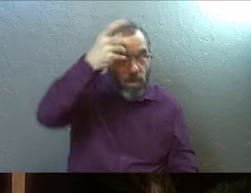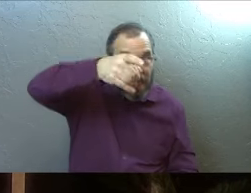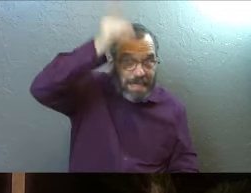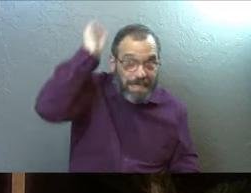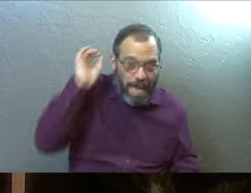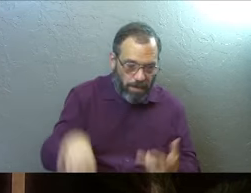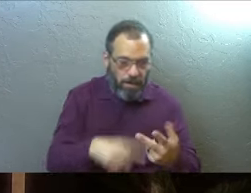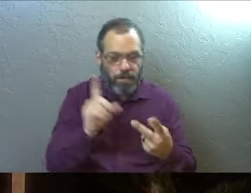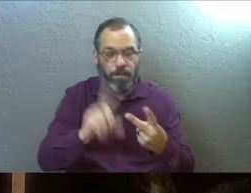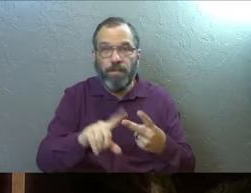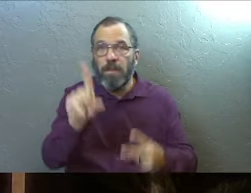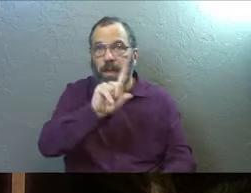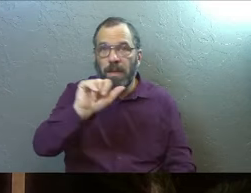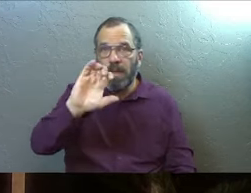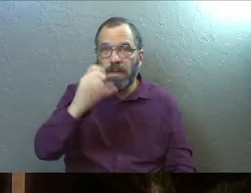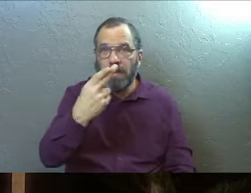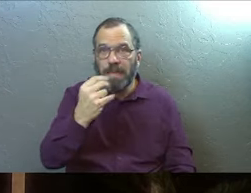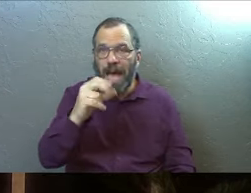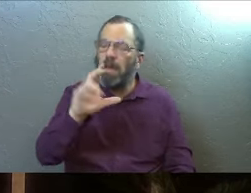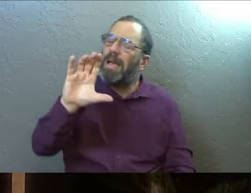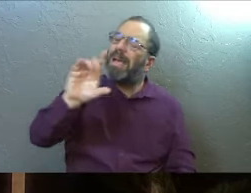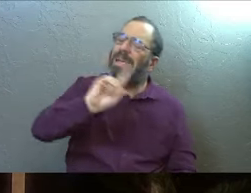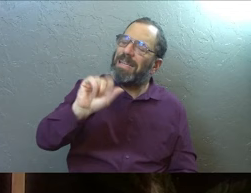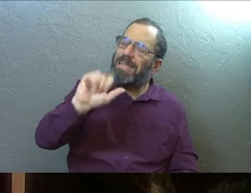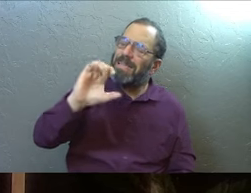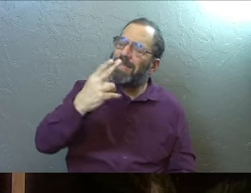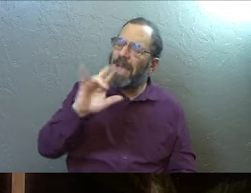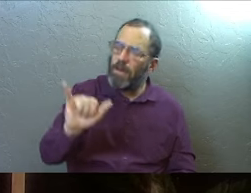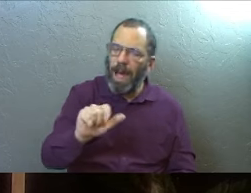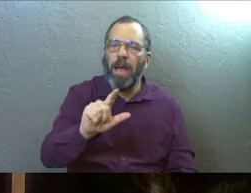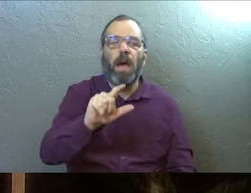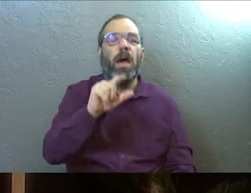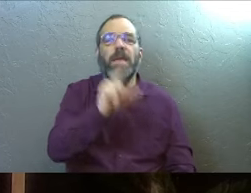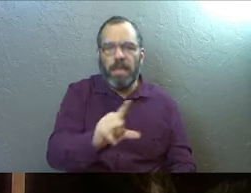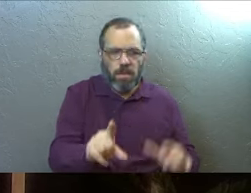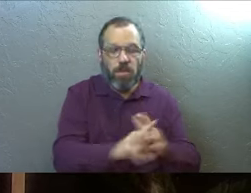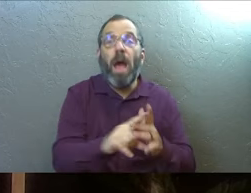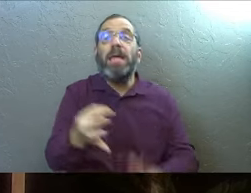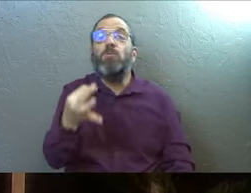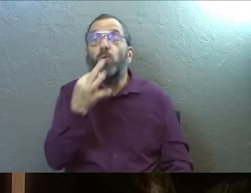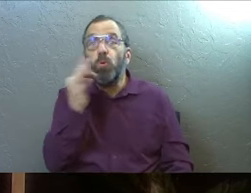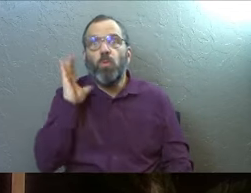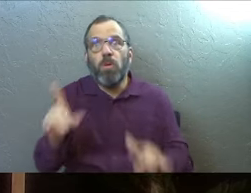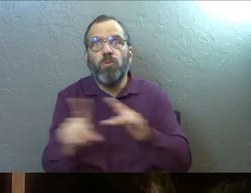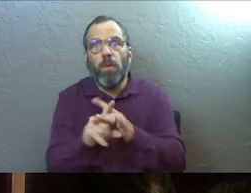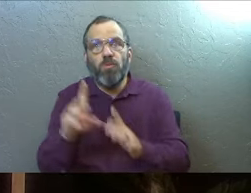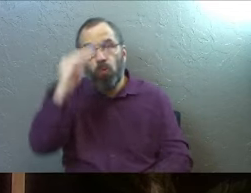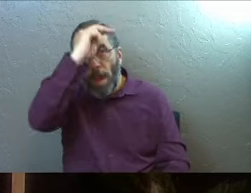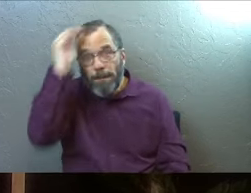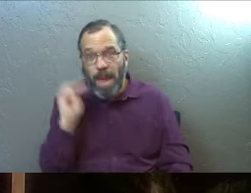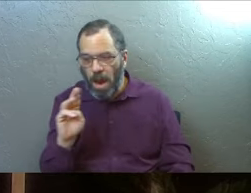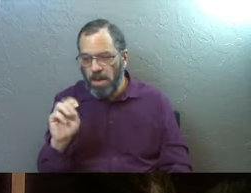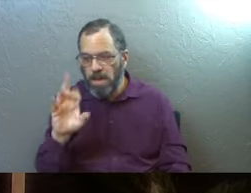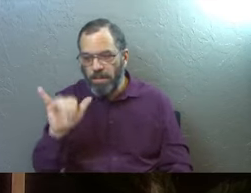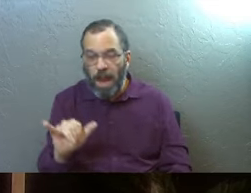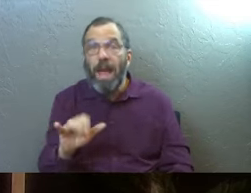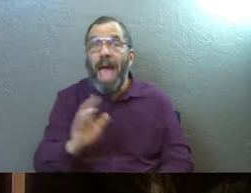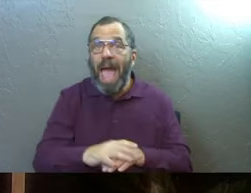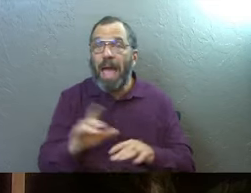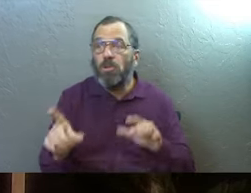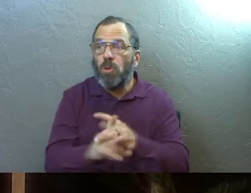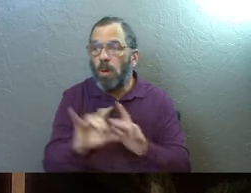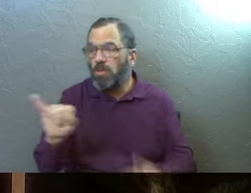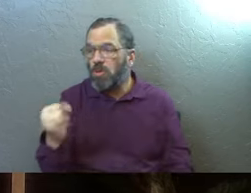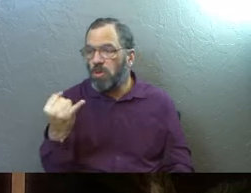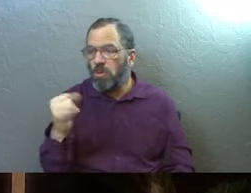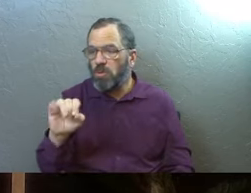Gabriel. He appears to Zechariah. This is the second time, and he's about to appear to Mary. An angel appears to Joseph as well. It